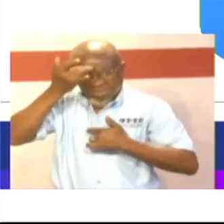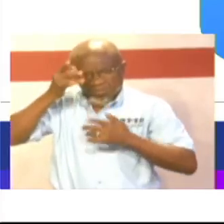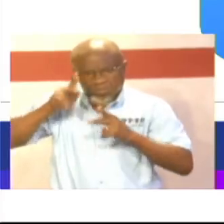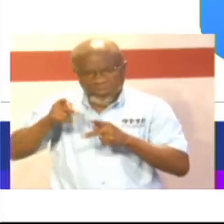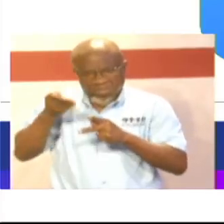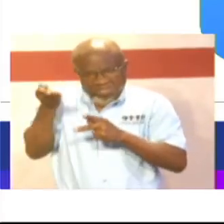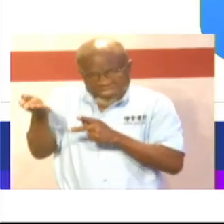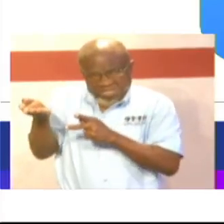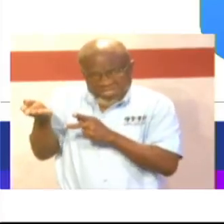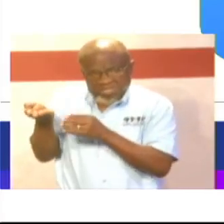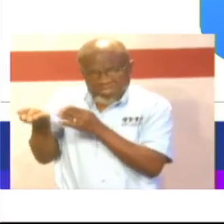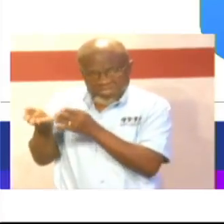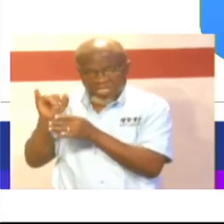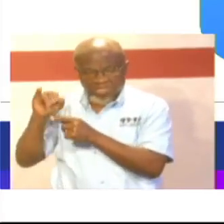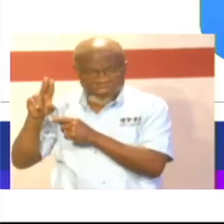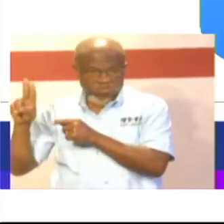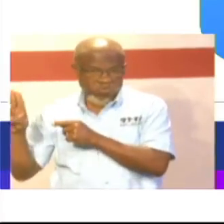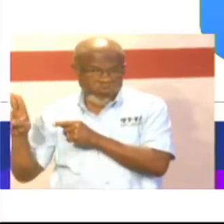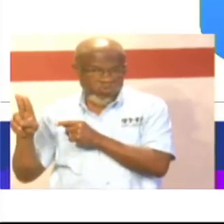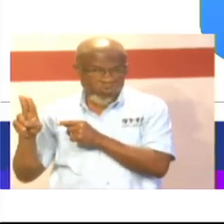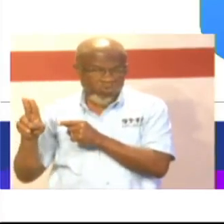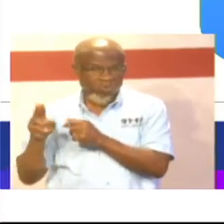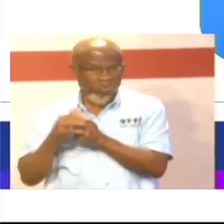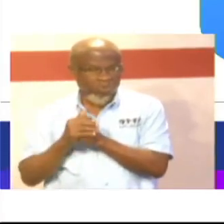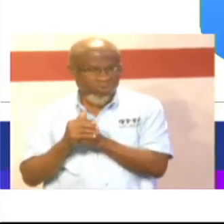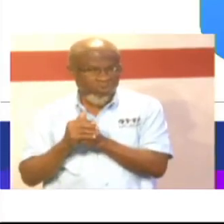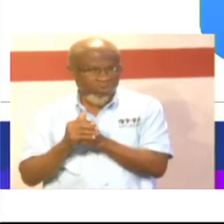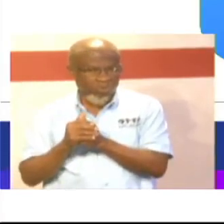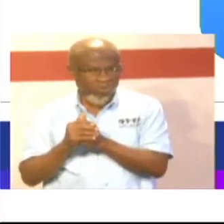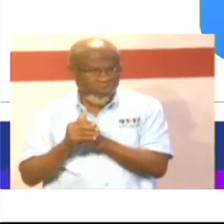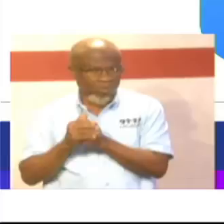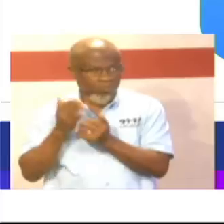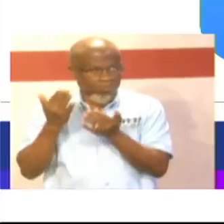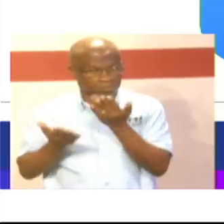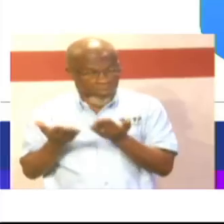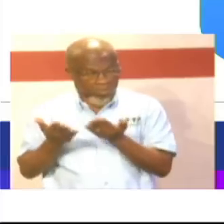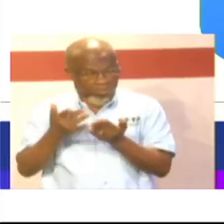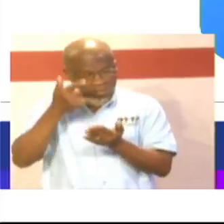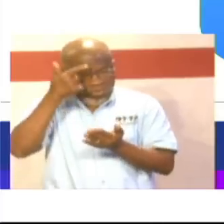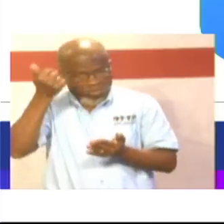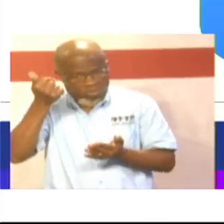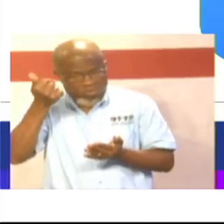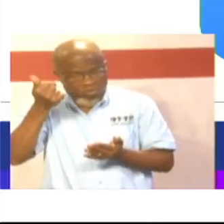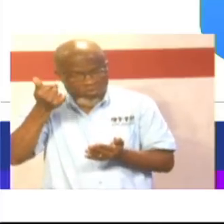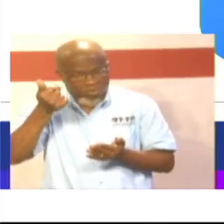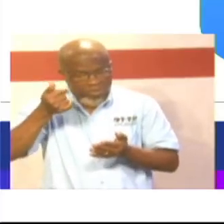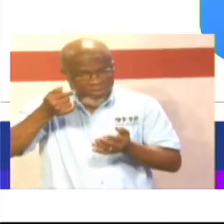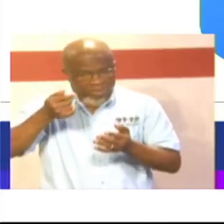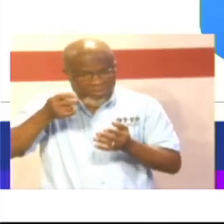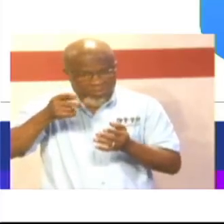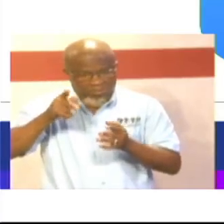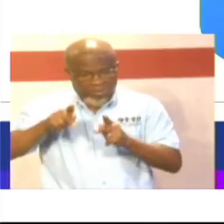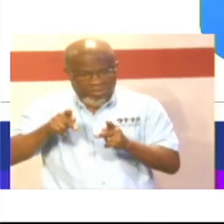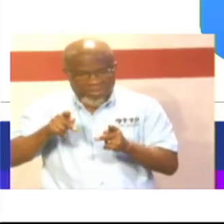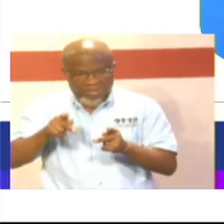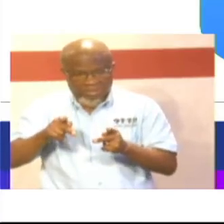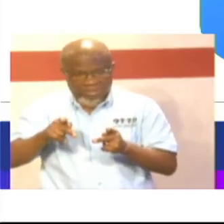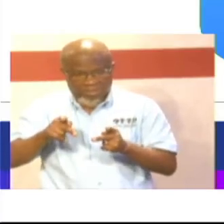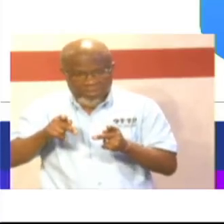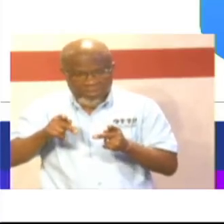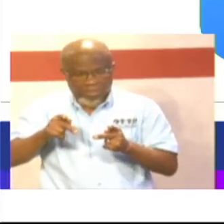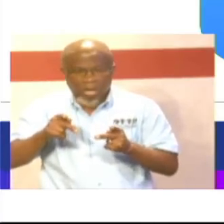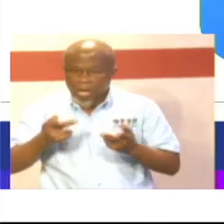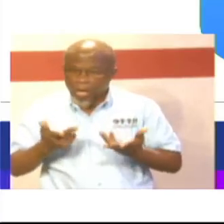was the occupancy last week. So is that because patients are recovering, or is it because patients have died and now left